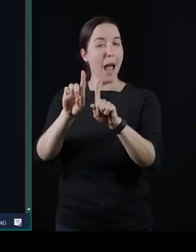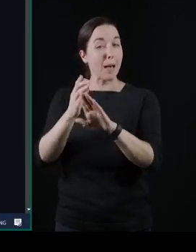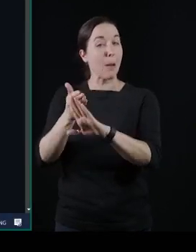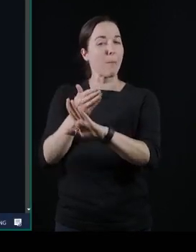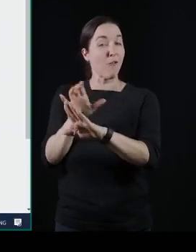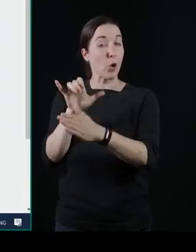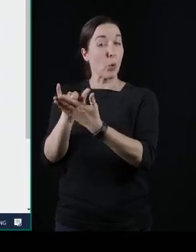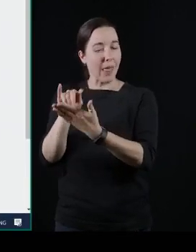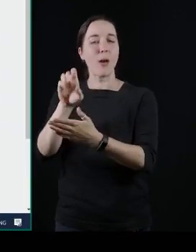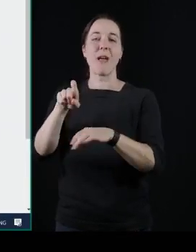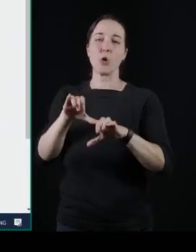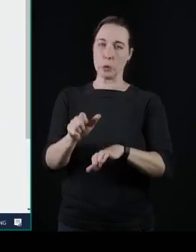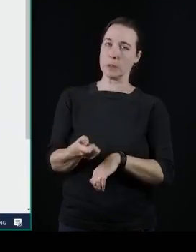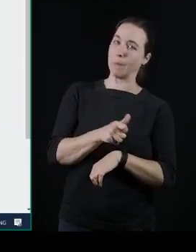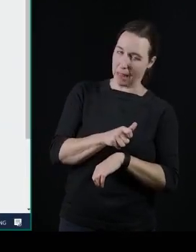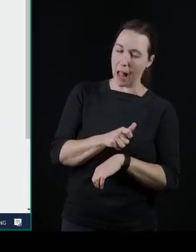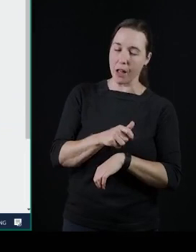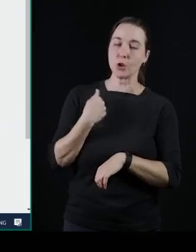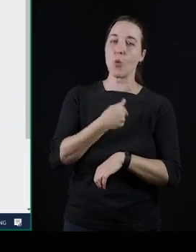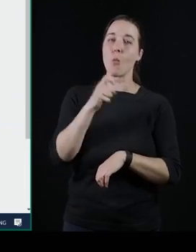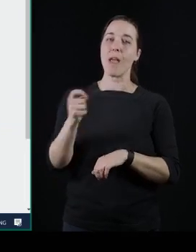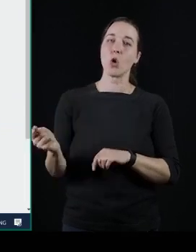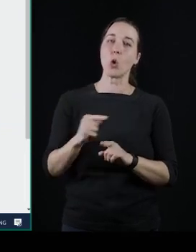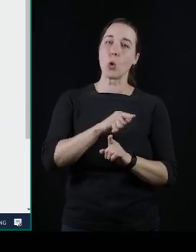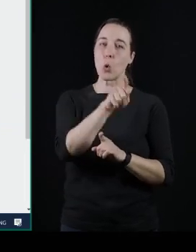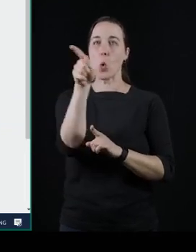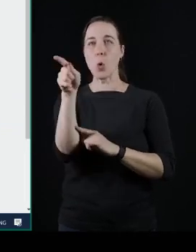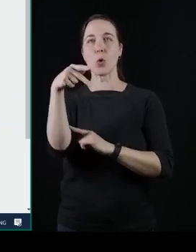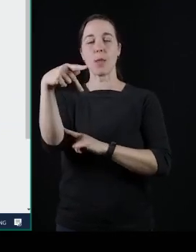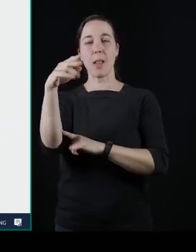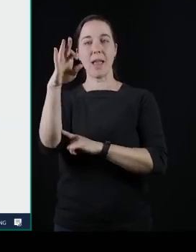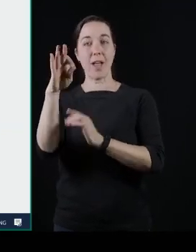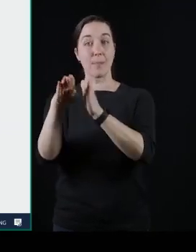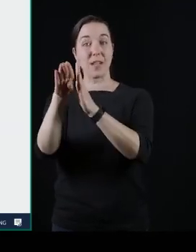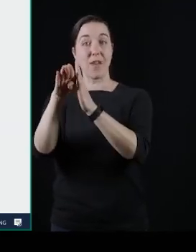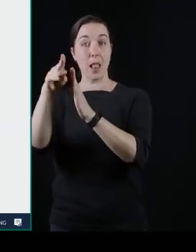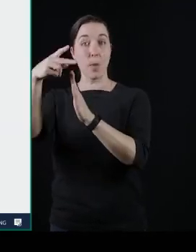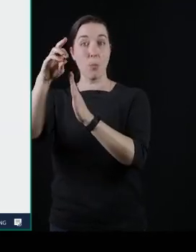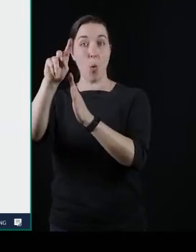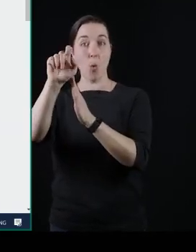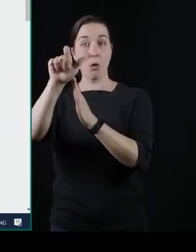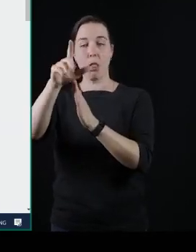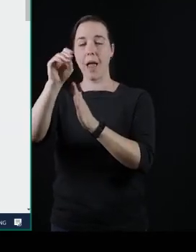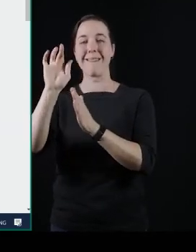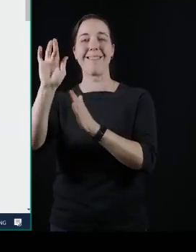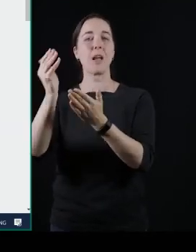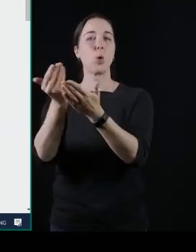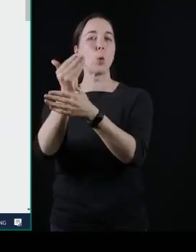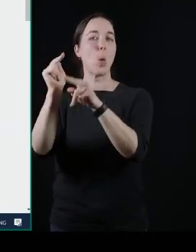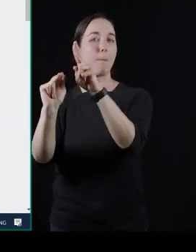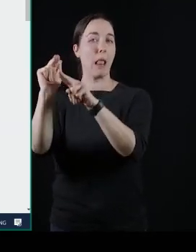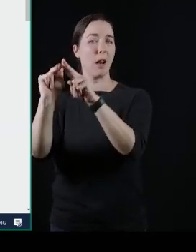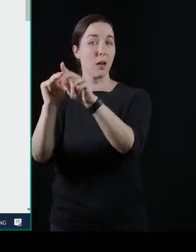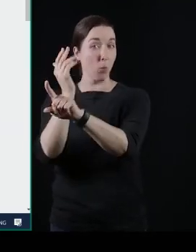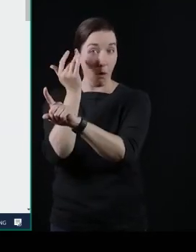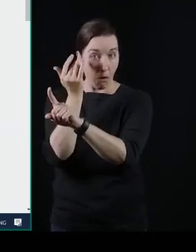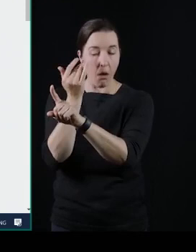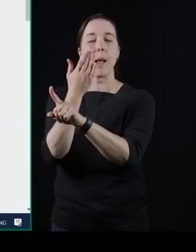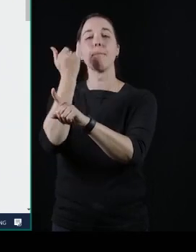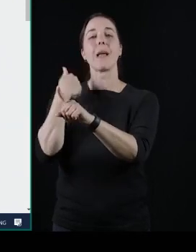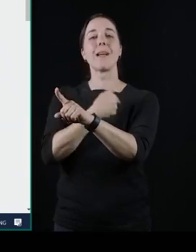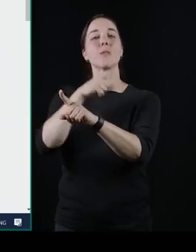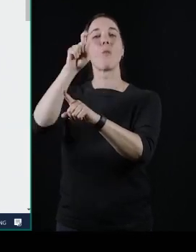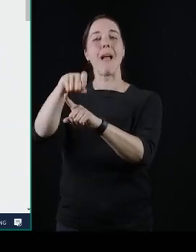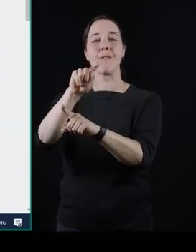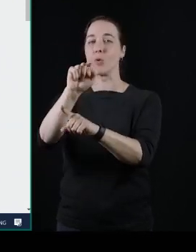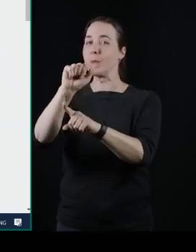do something else. We need to go to our PlayFab developer portal and click to create a new build. Why we need to do that? Because